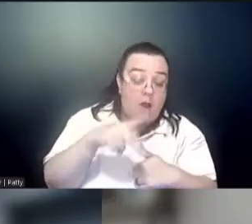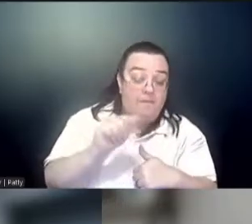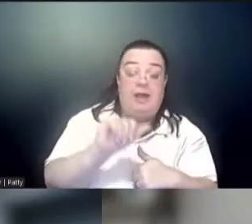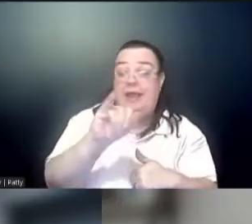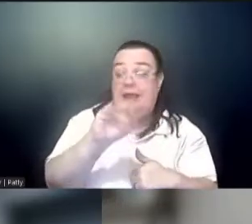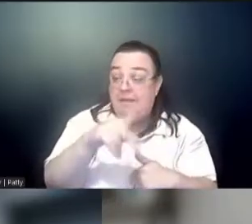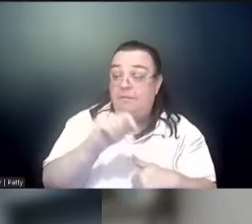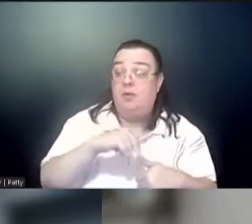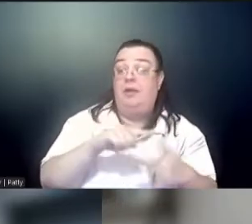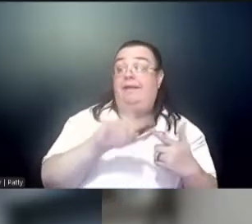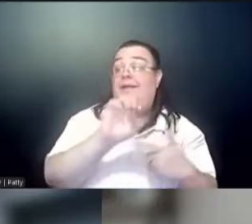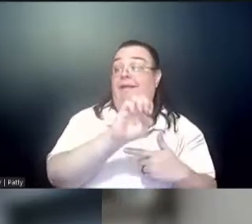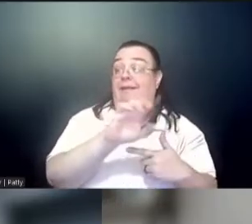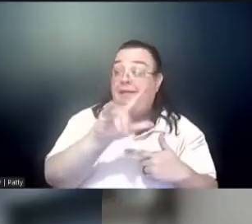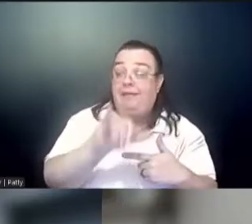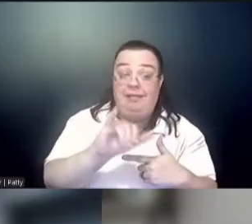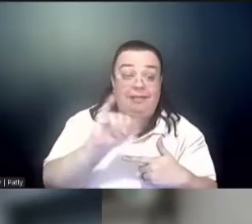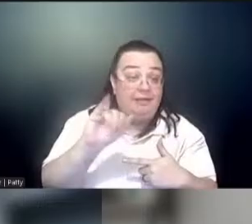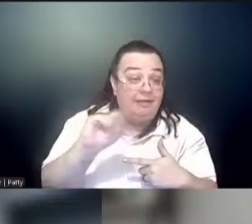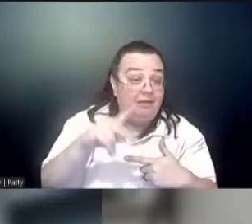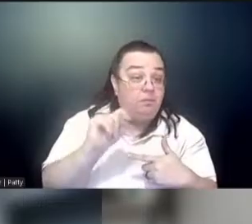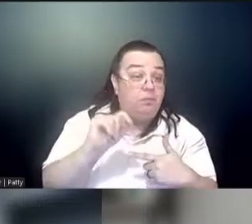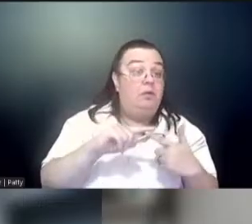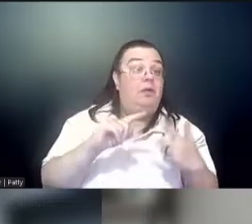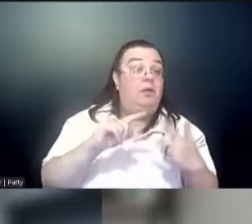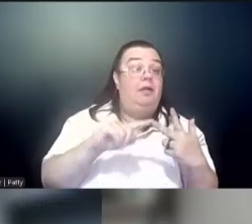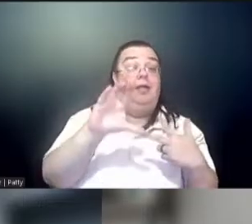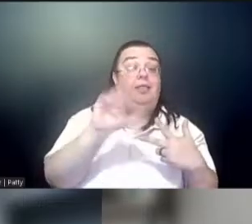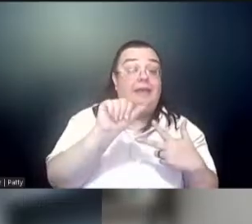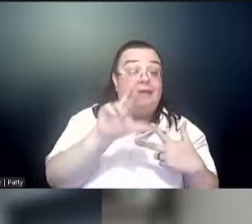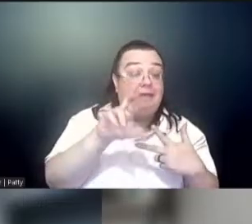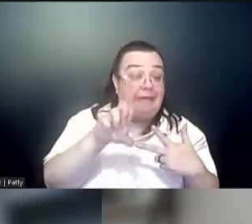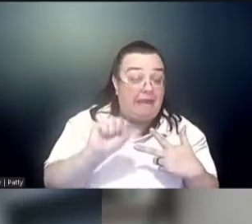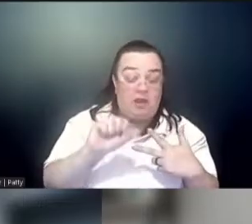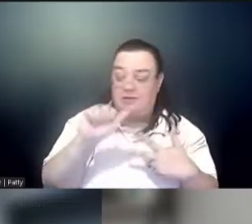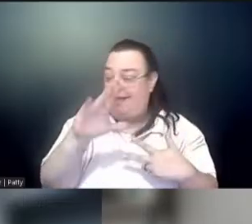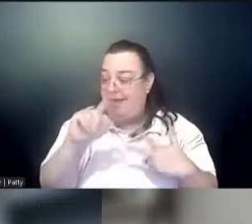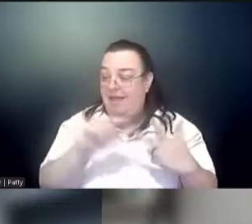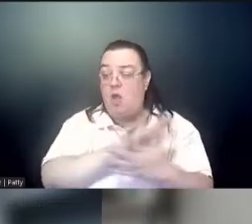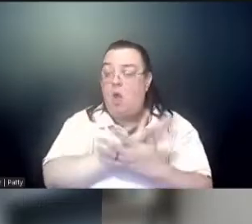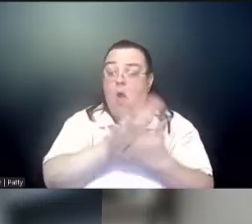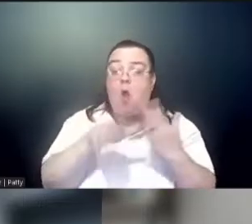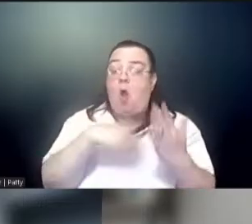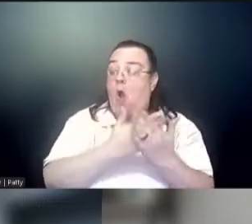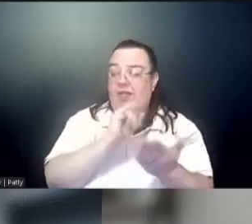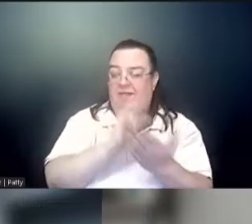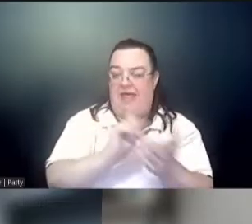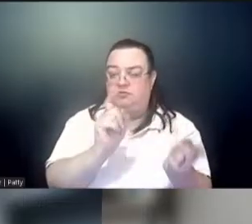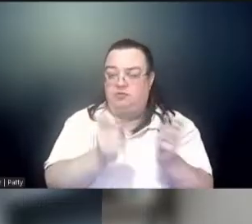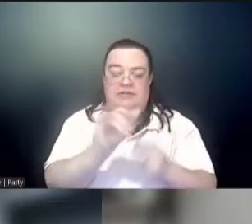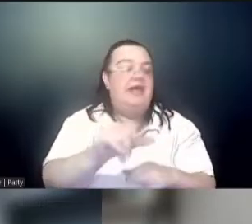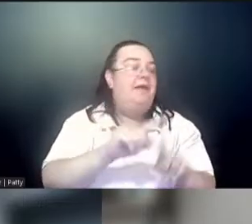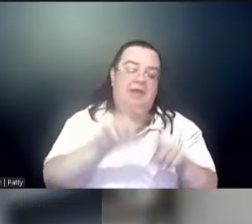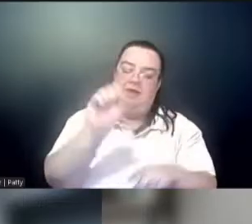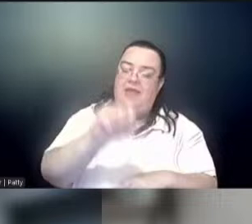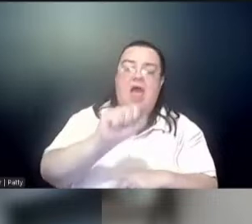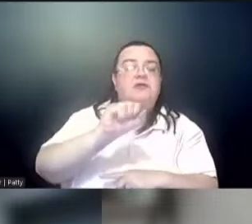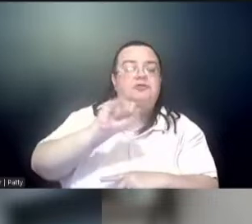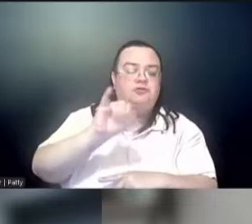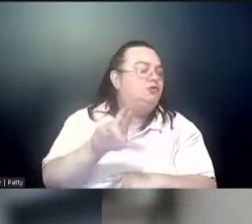Ely input, we've had the CARES Act input. All of these things have tweaked that. But yes, sir, I would say that it